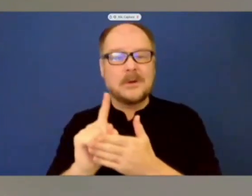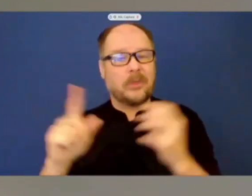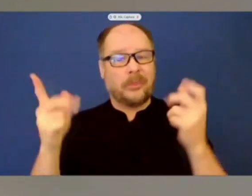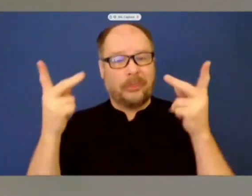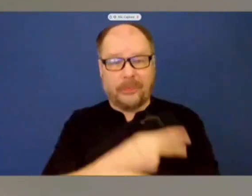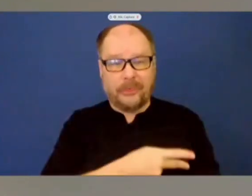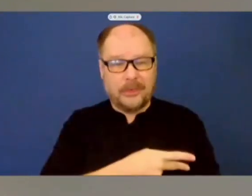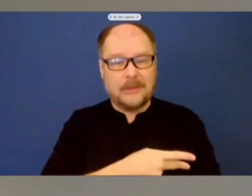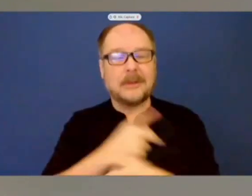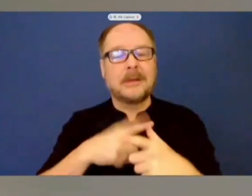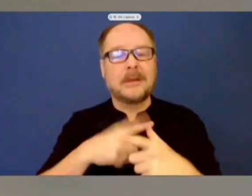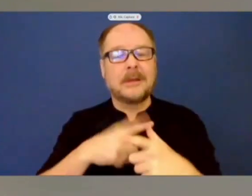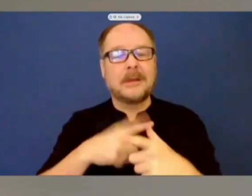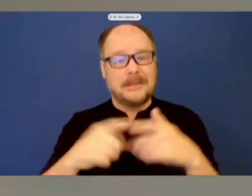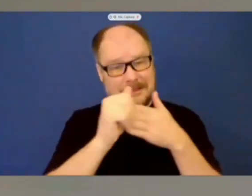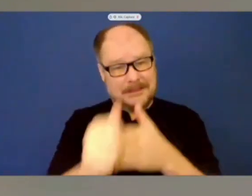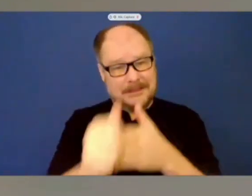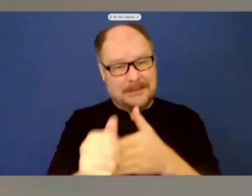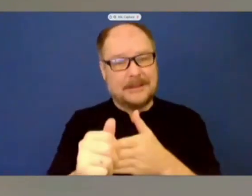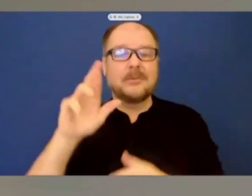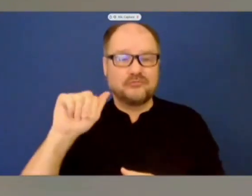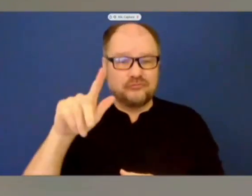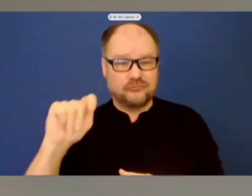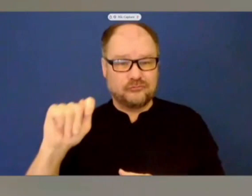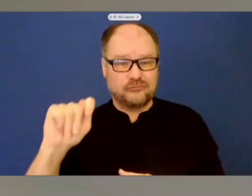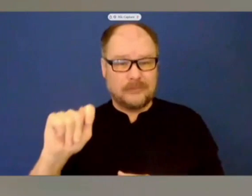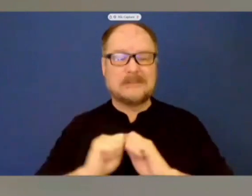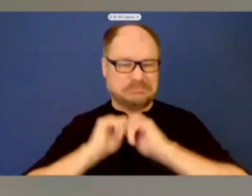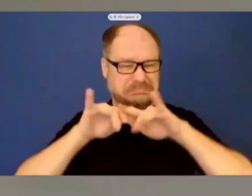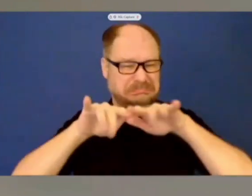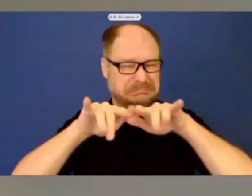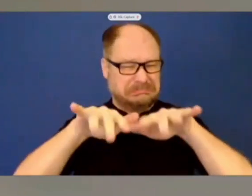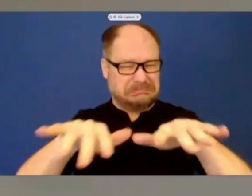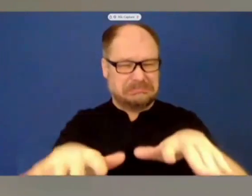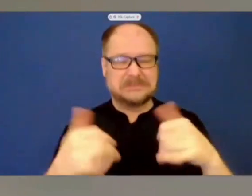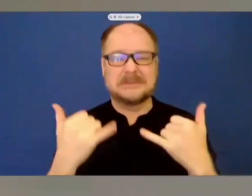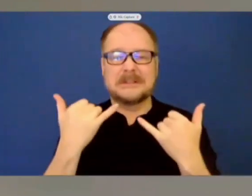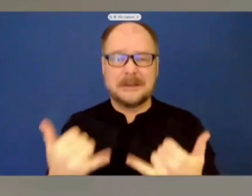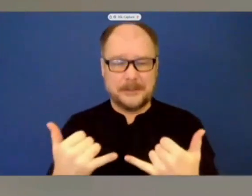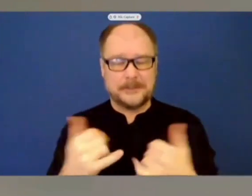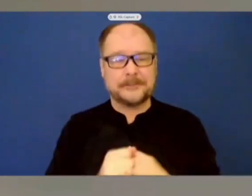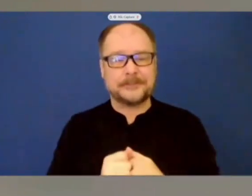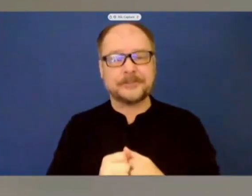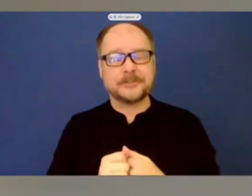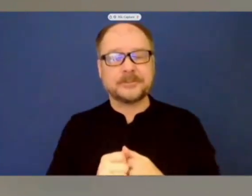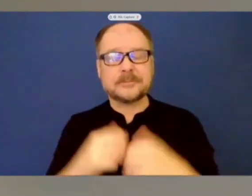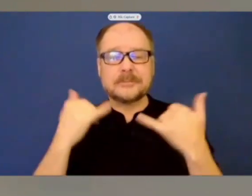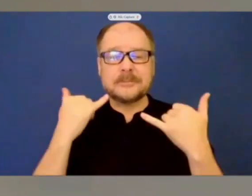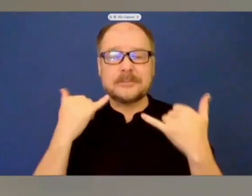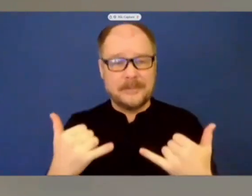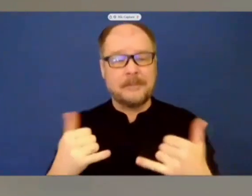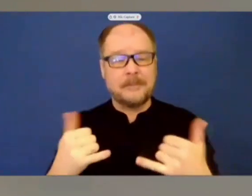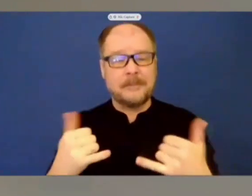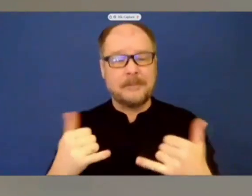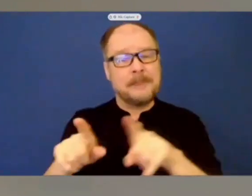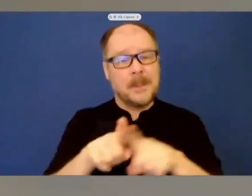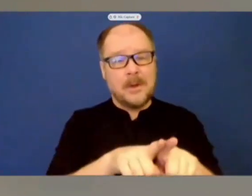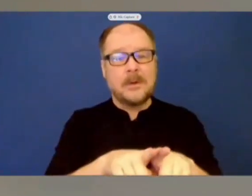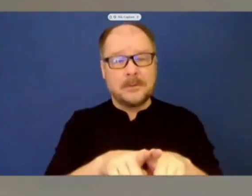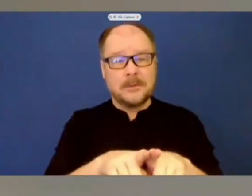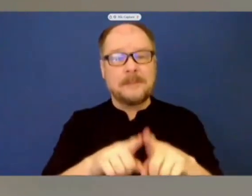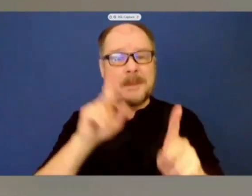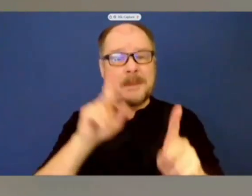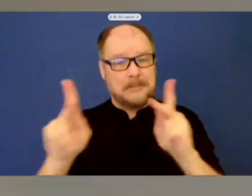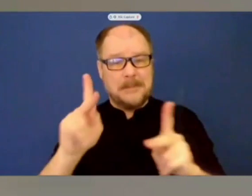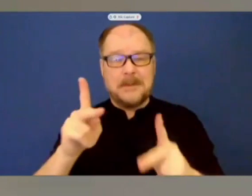rat infestation that we're seeing out there now. The other issue that we are concerned about is that there is uncontrolled use of poison out